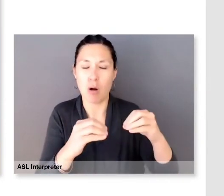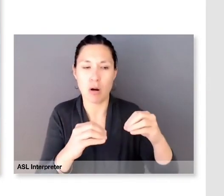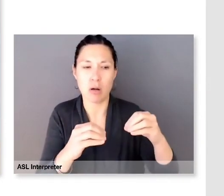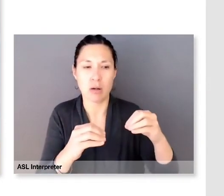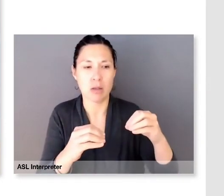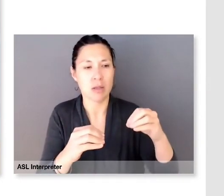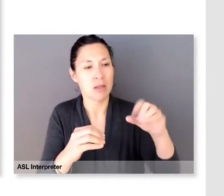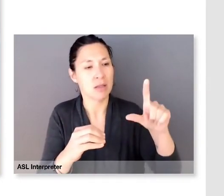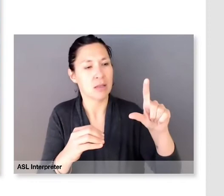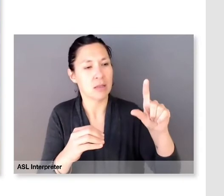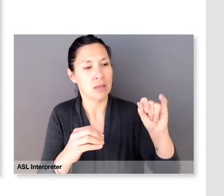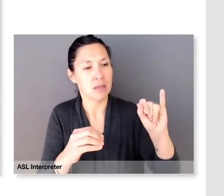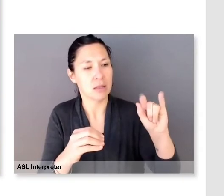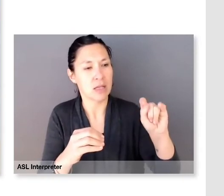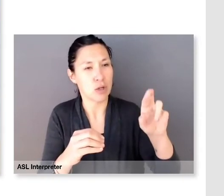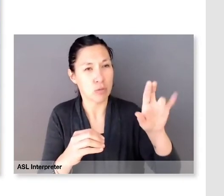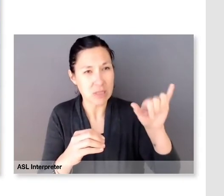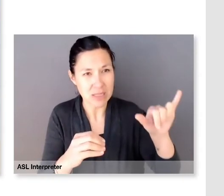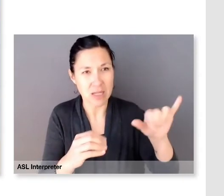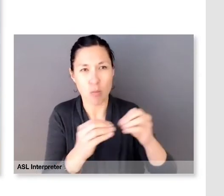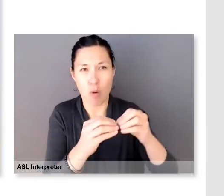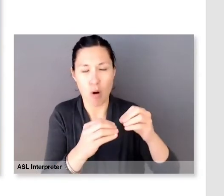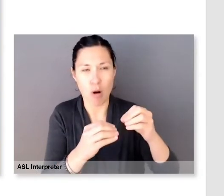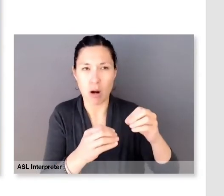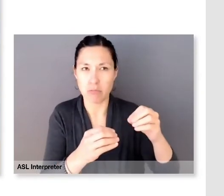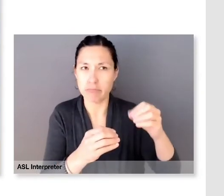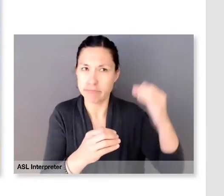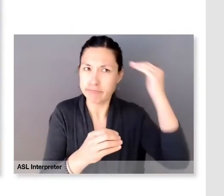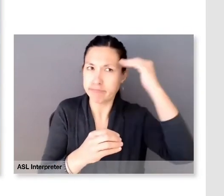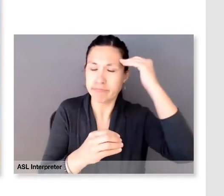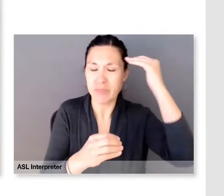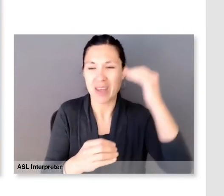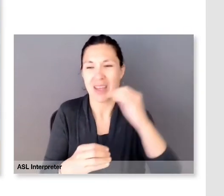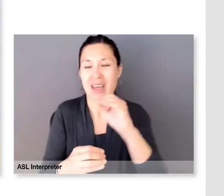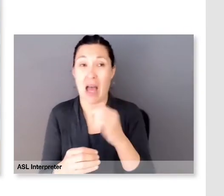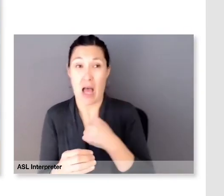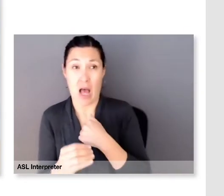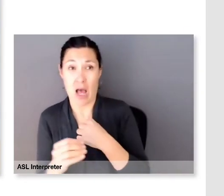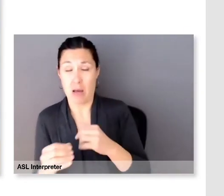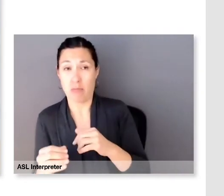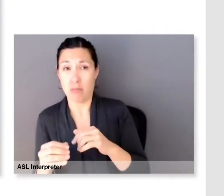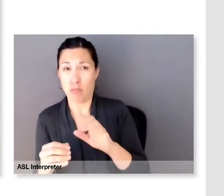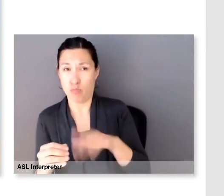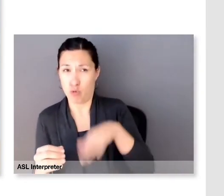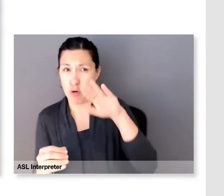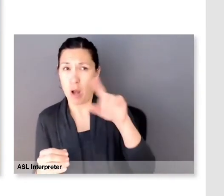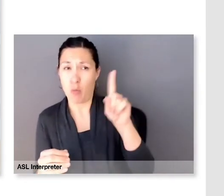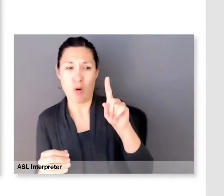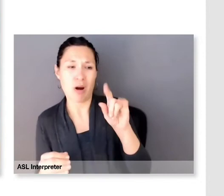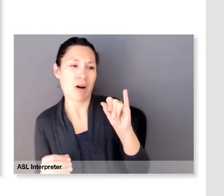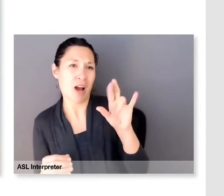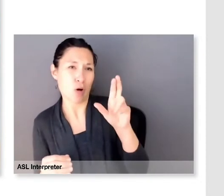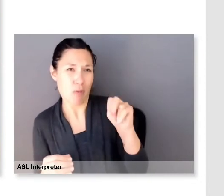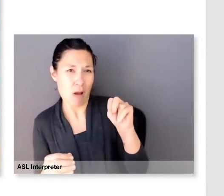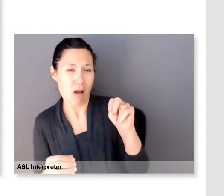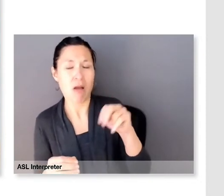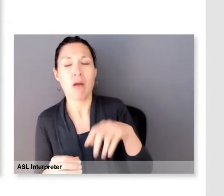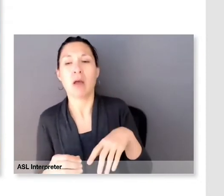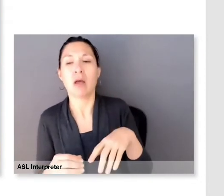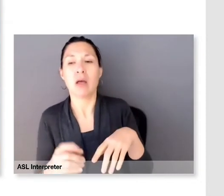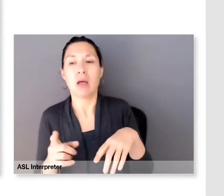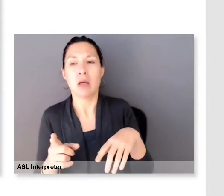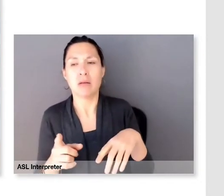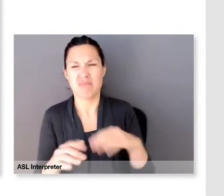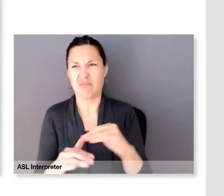and knowing that sometimes it can be difficult to have access to knowledge and education or limited access, I think it's very important